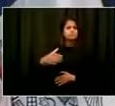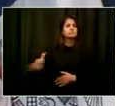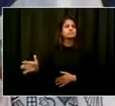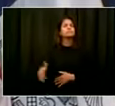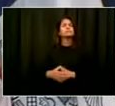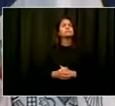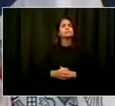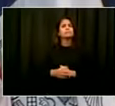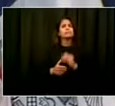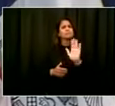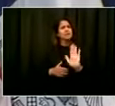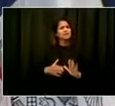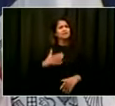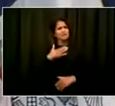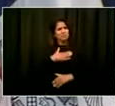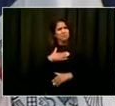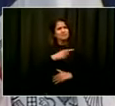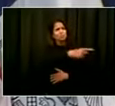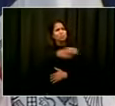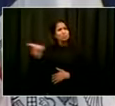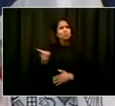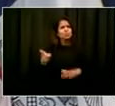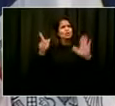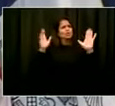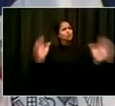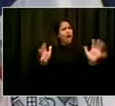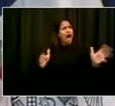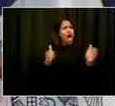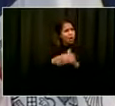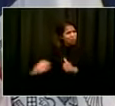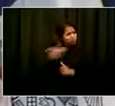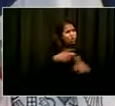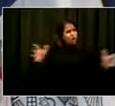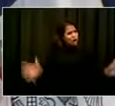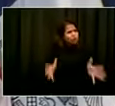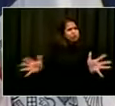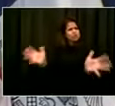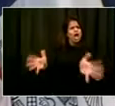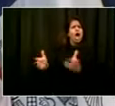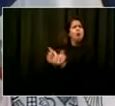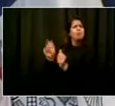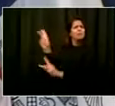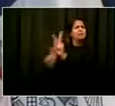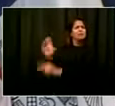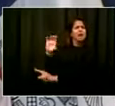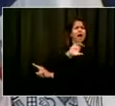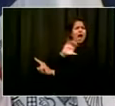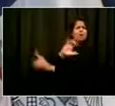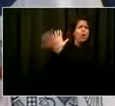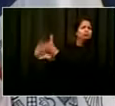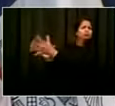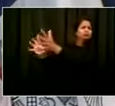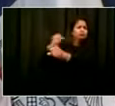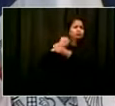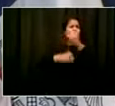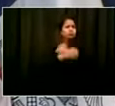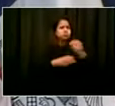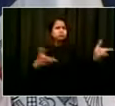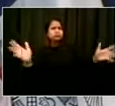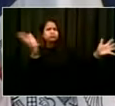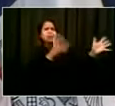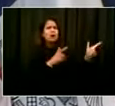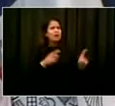all, I will challenge everyone's assumptions and everyone's sense of how politics works. Talk to officers.